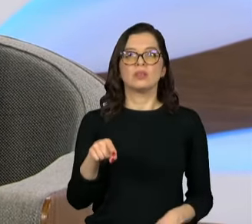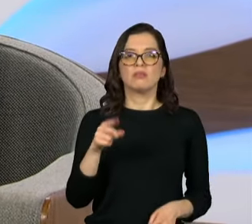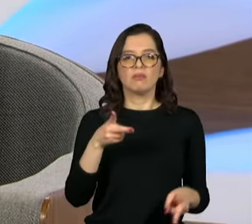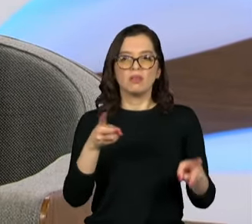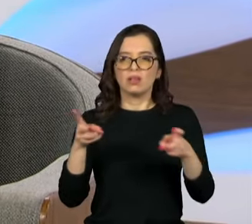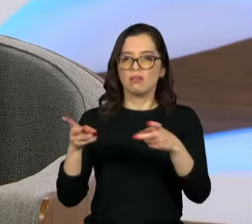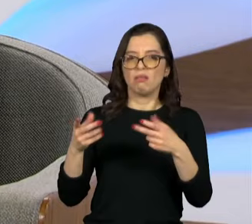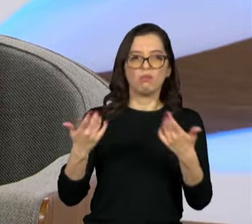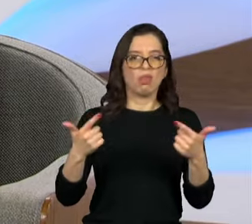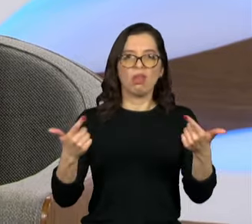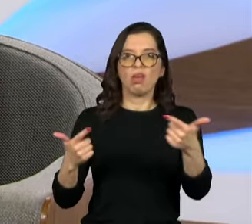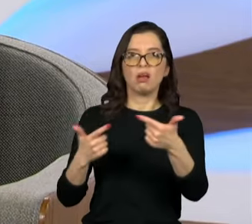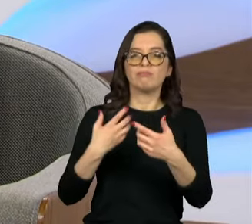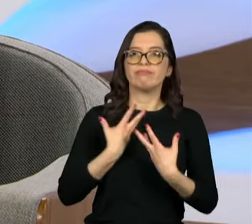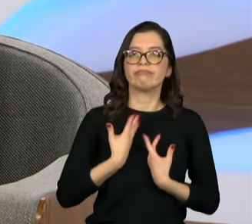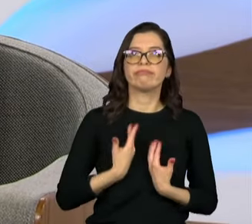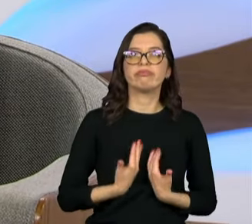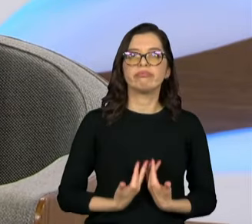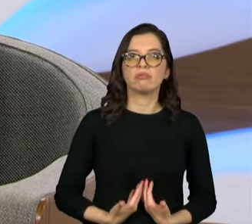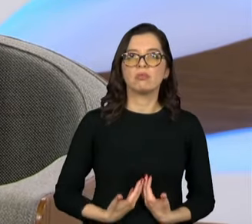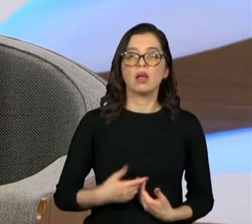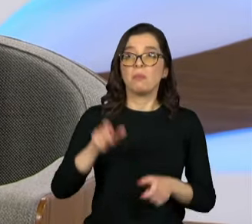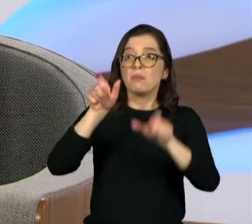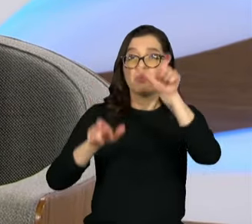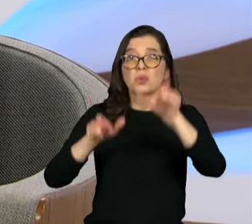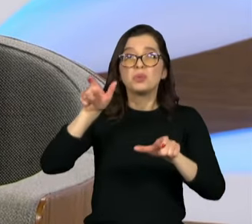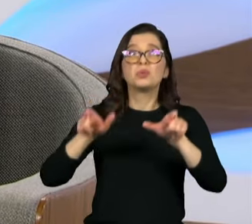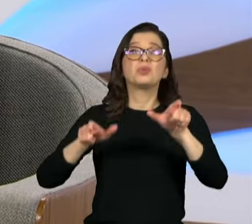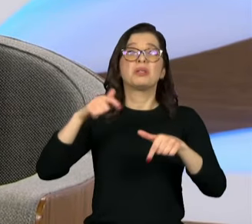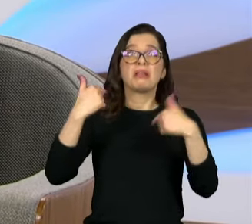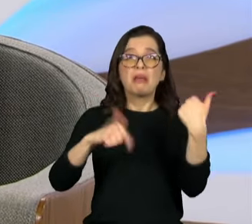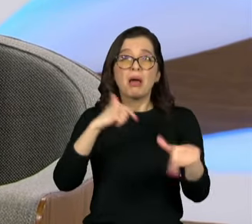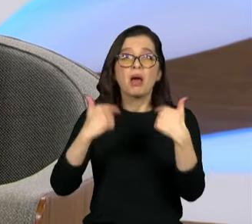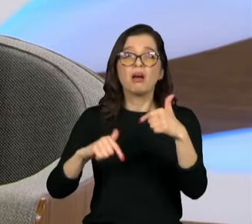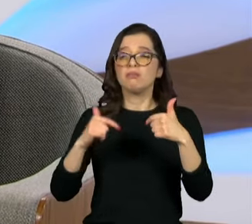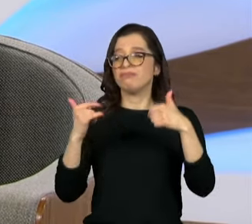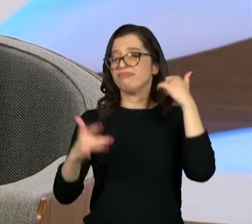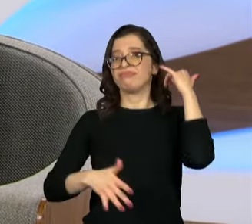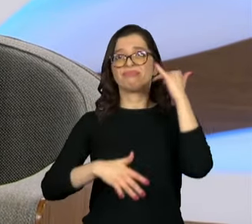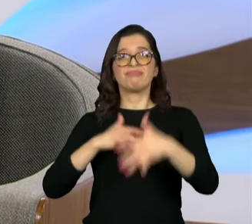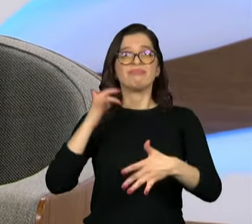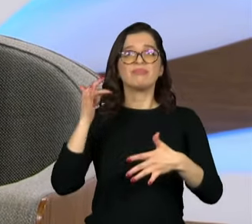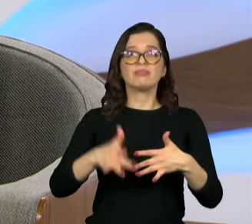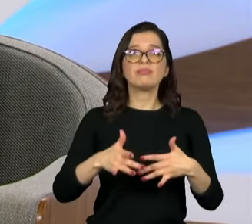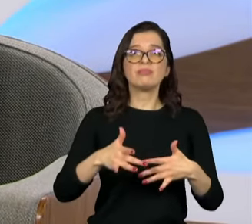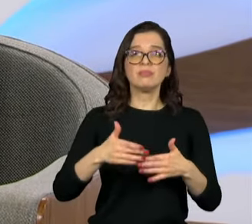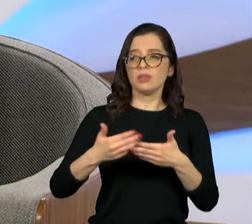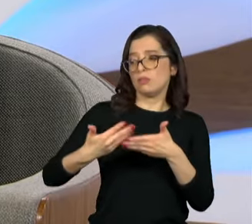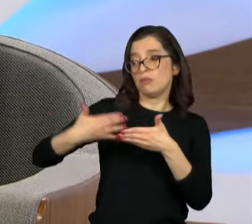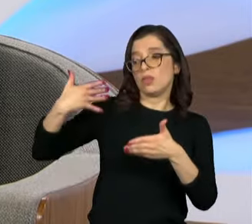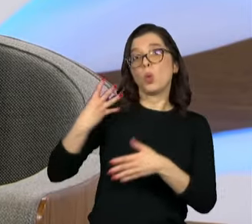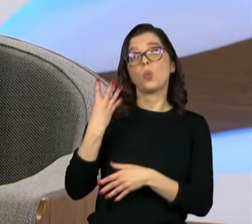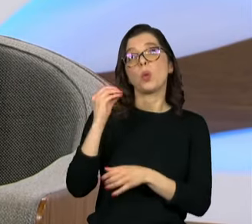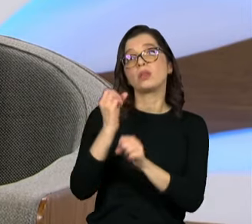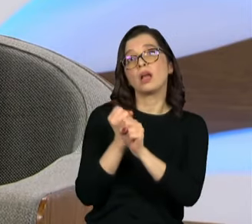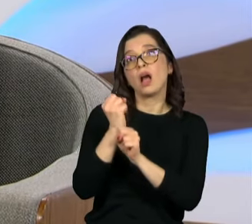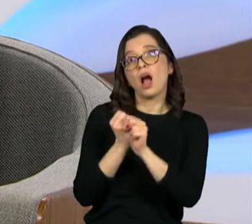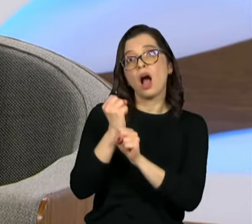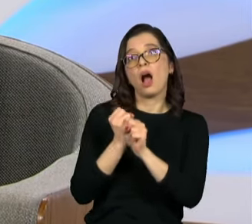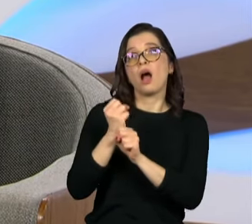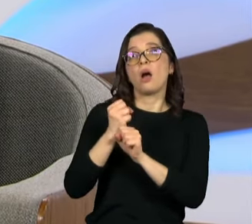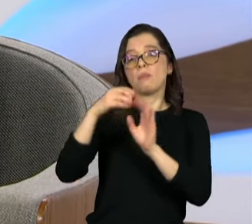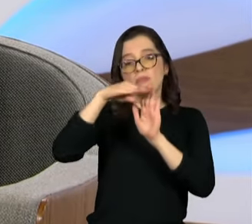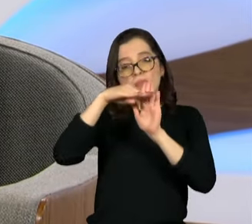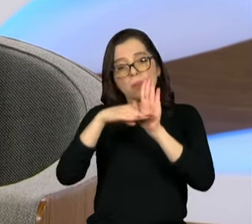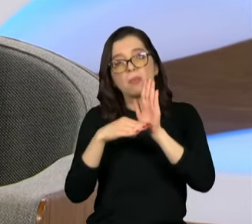we've been discussing that many working people feel who've been left behind by the last four decades of economic